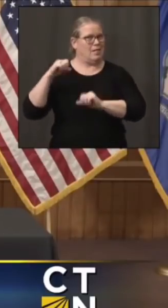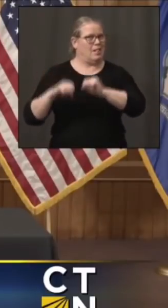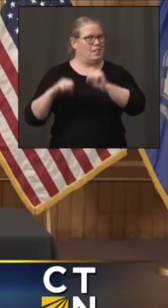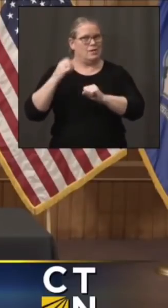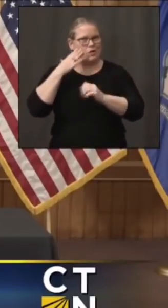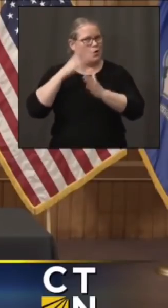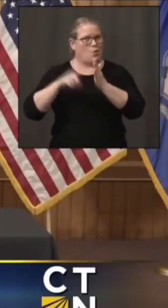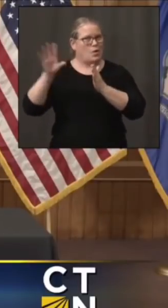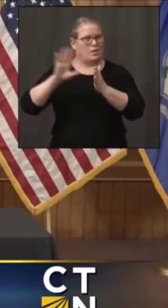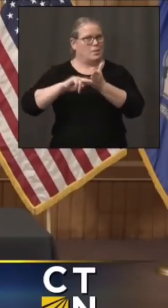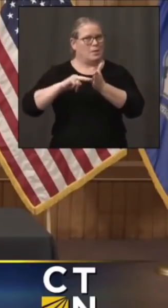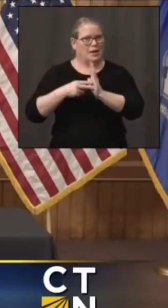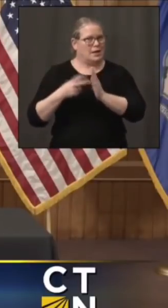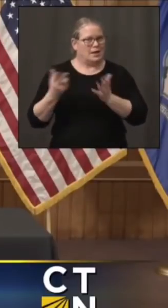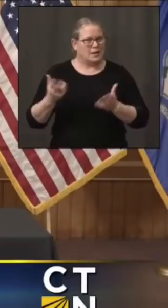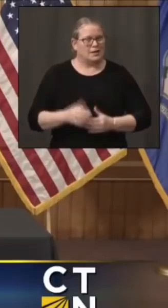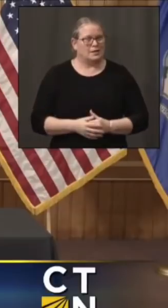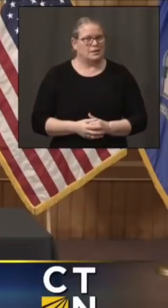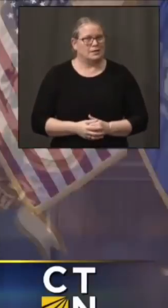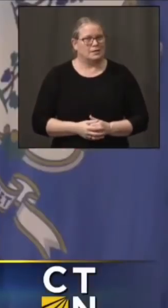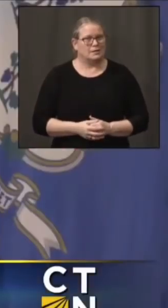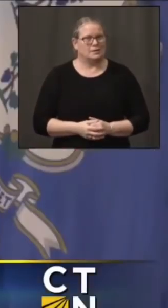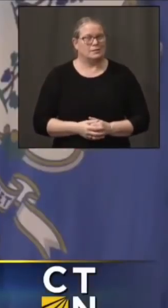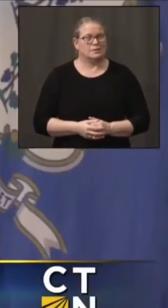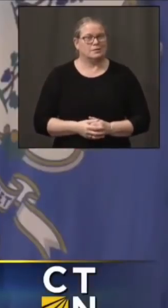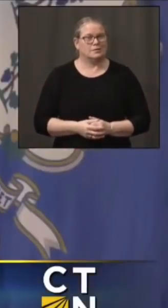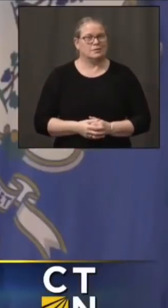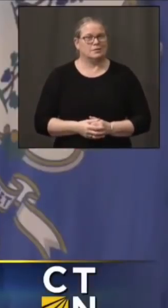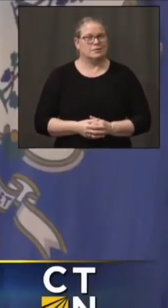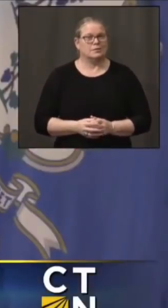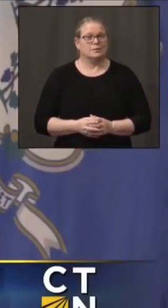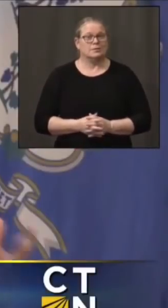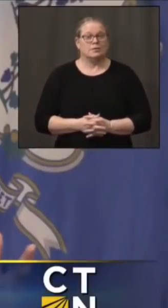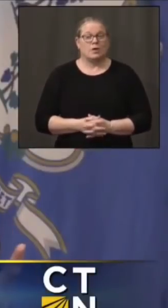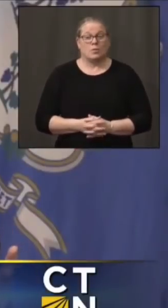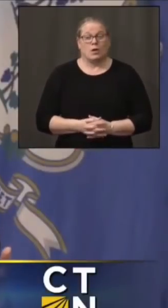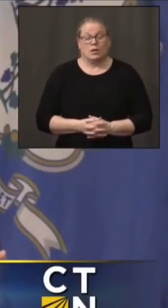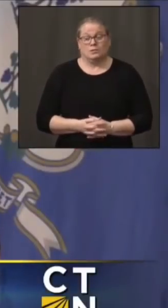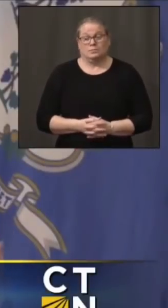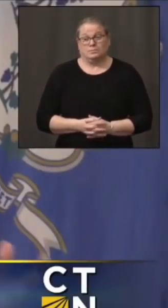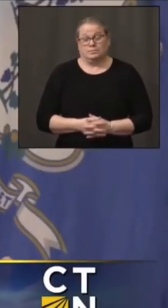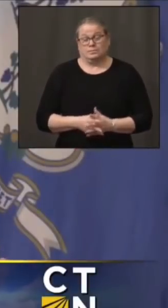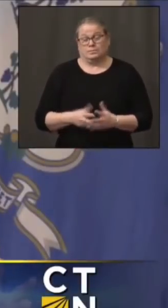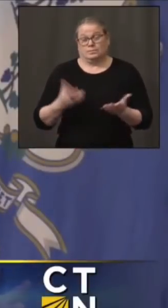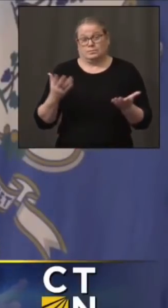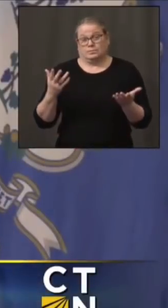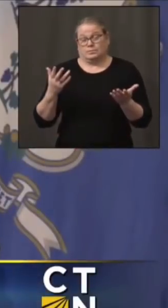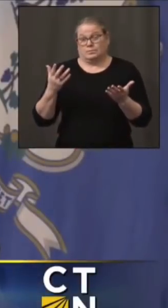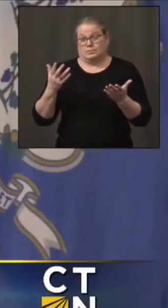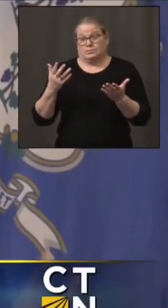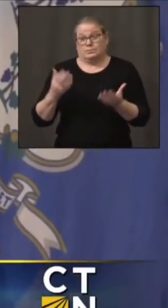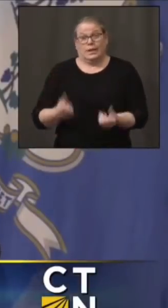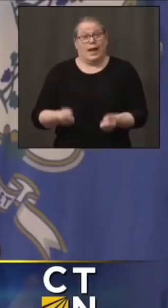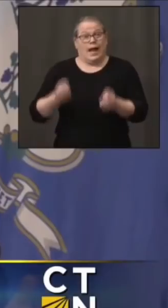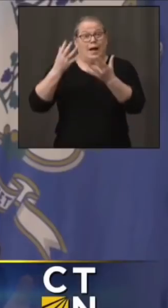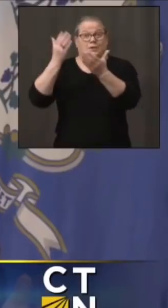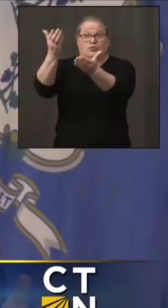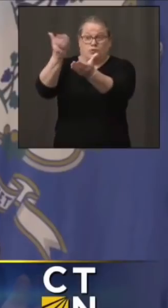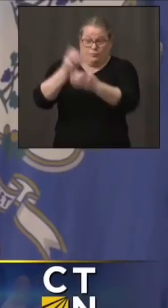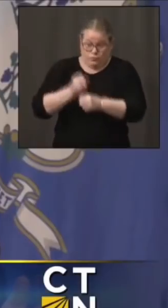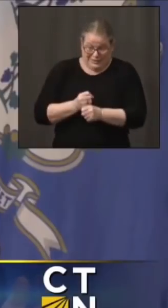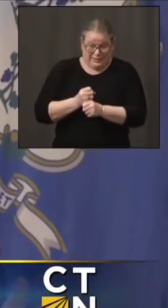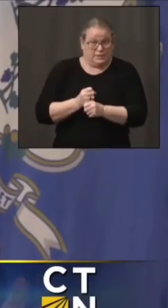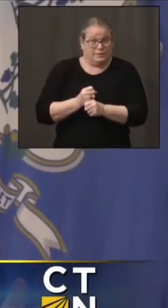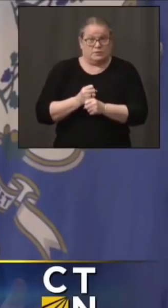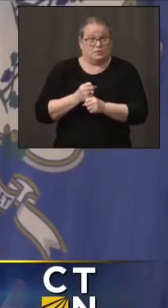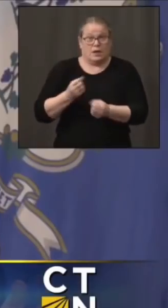about? Well, I don't want to. What I can do is count the doses that we've received, count the doses that